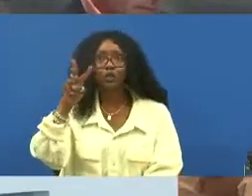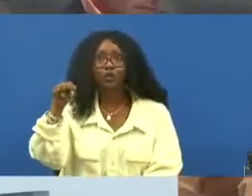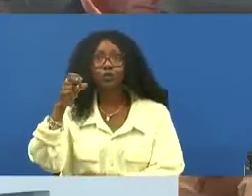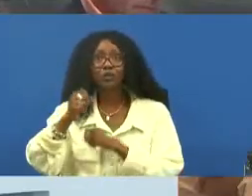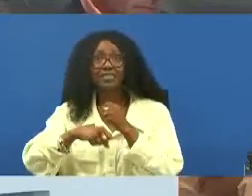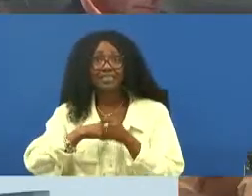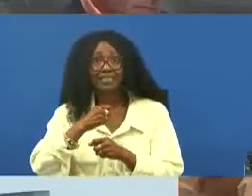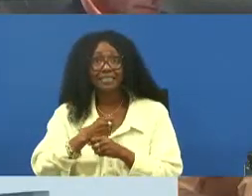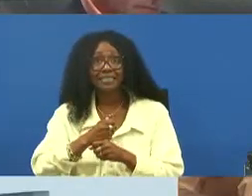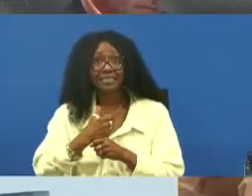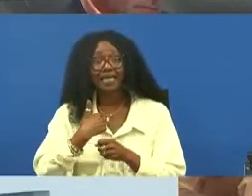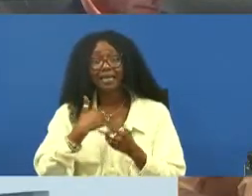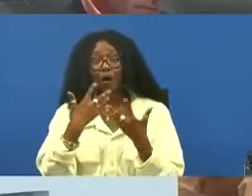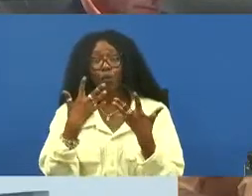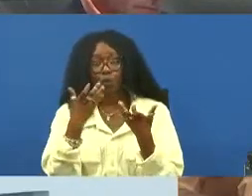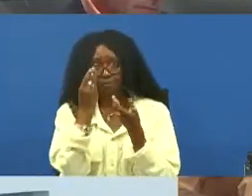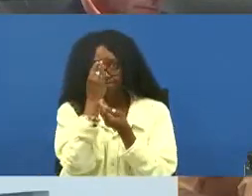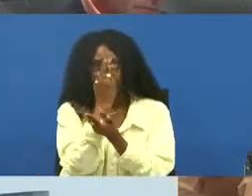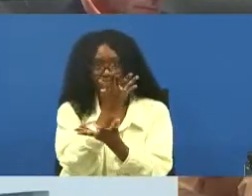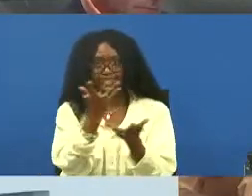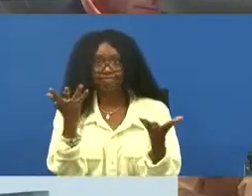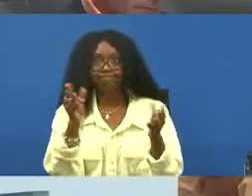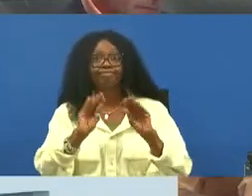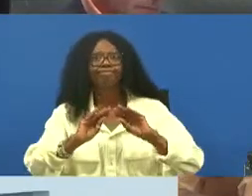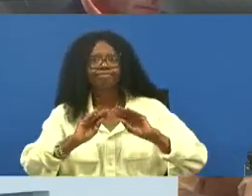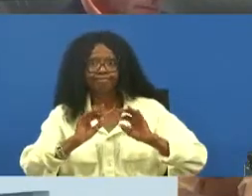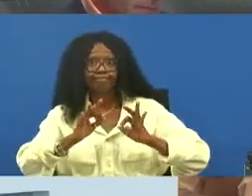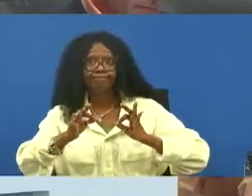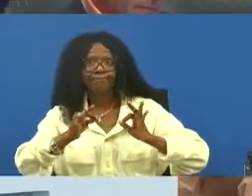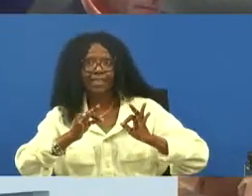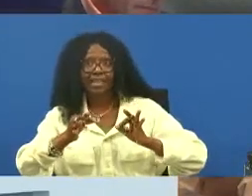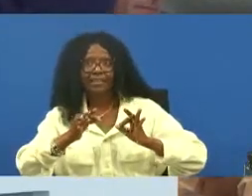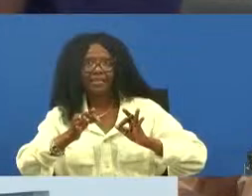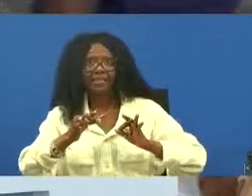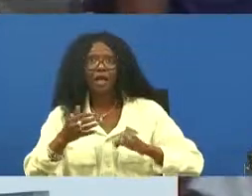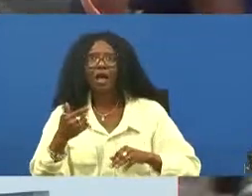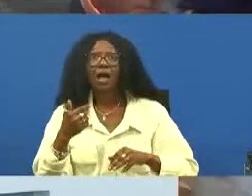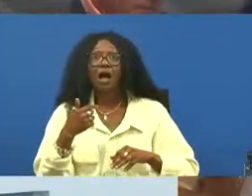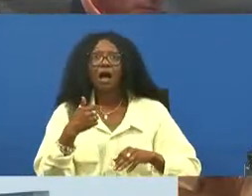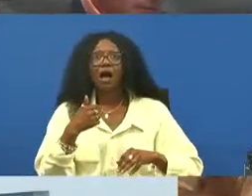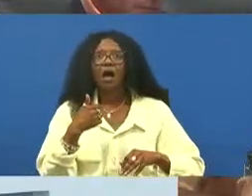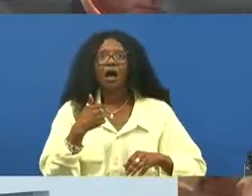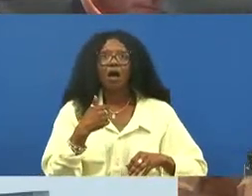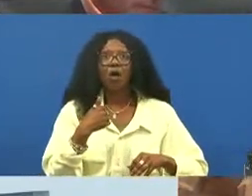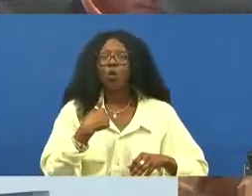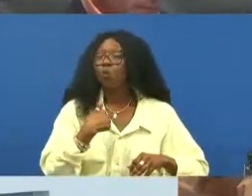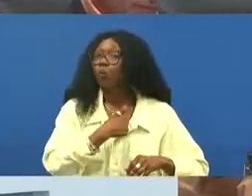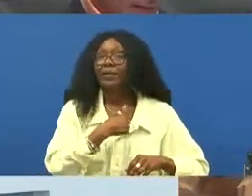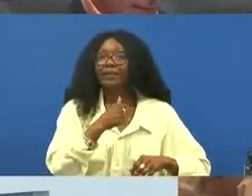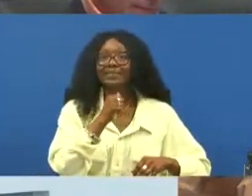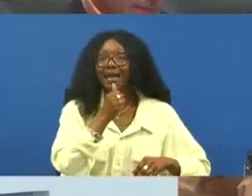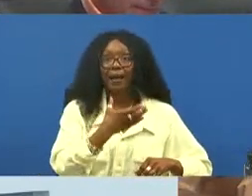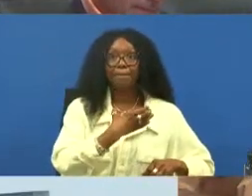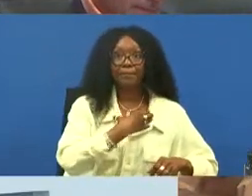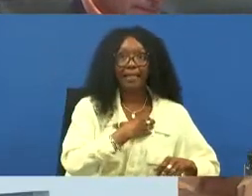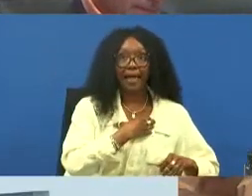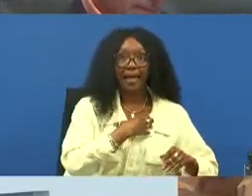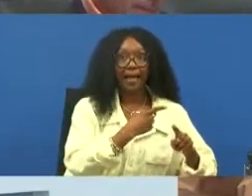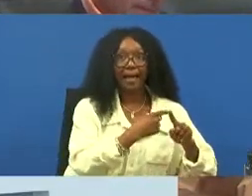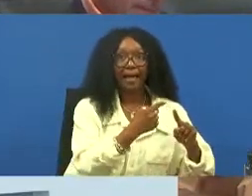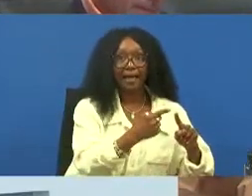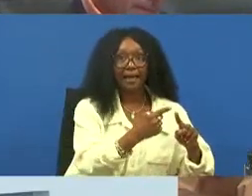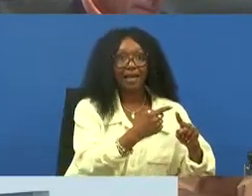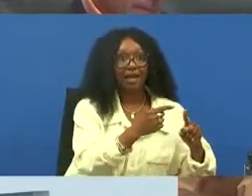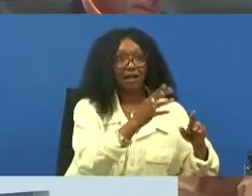make this very, very clear that we're not opposed to development, but it has to be the right